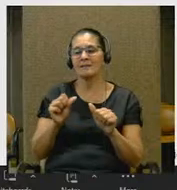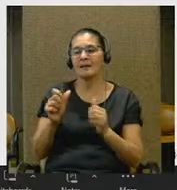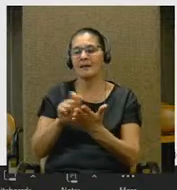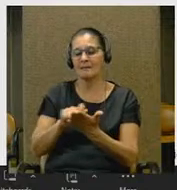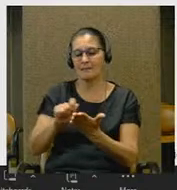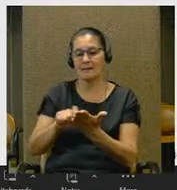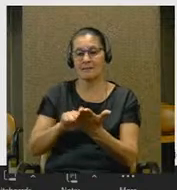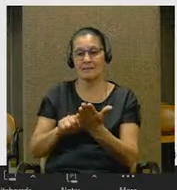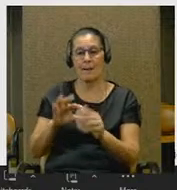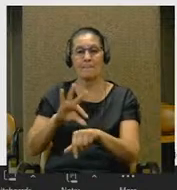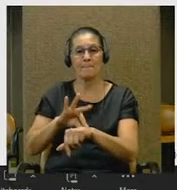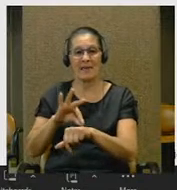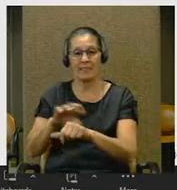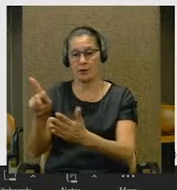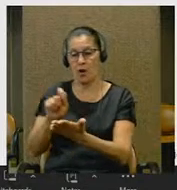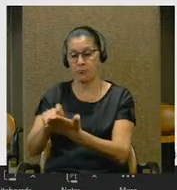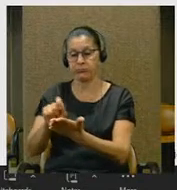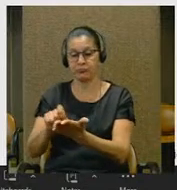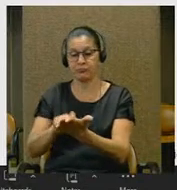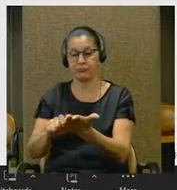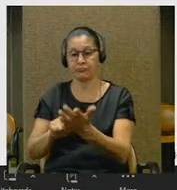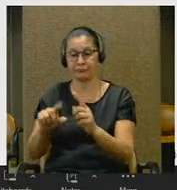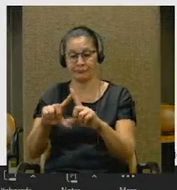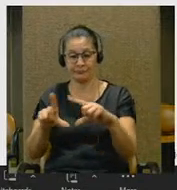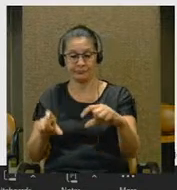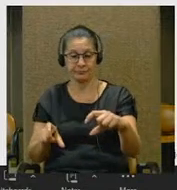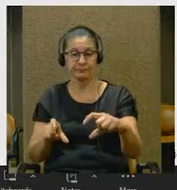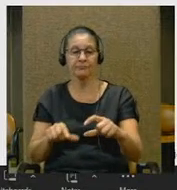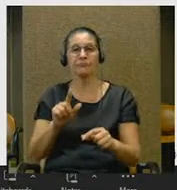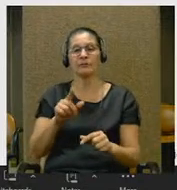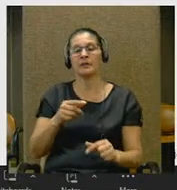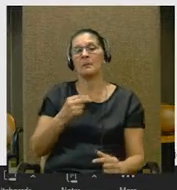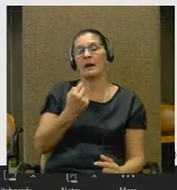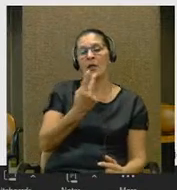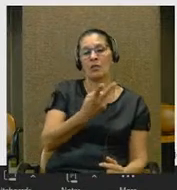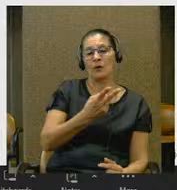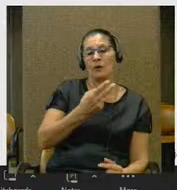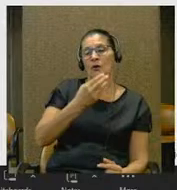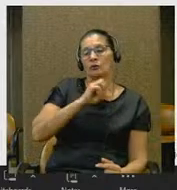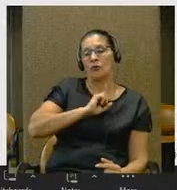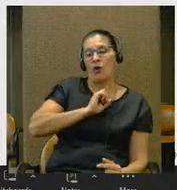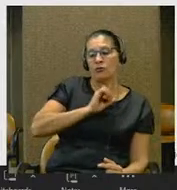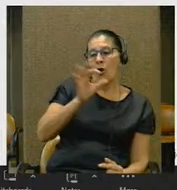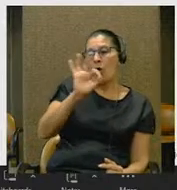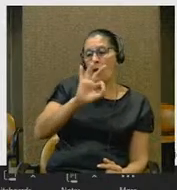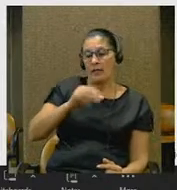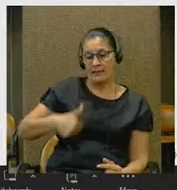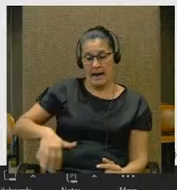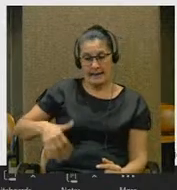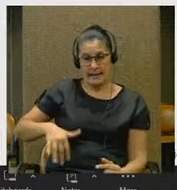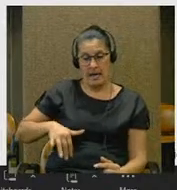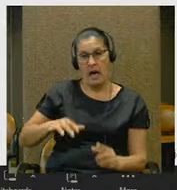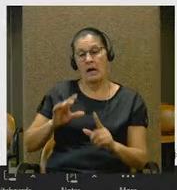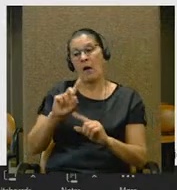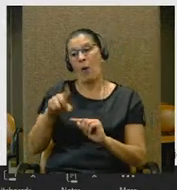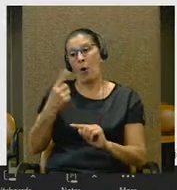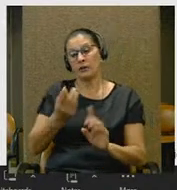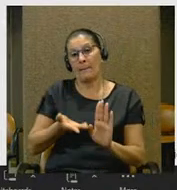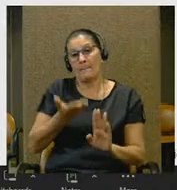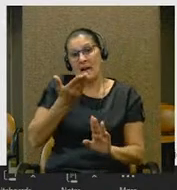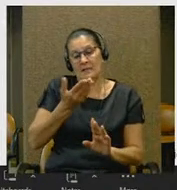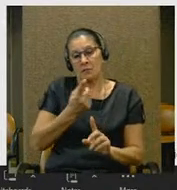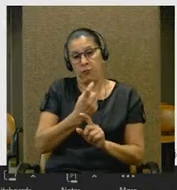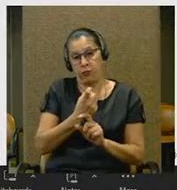diarrhea. There are many different types of opioids, and some are much stronger than others. You've got